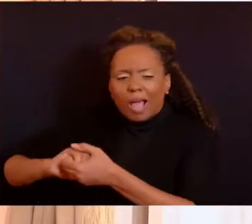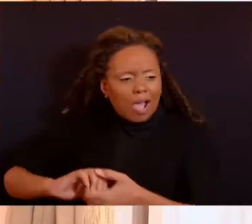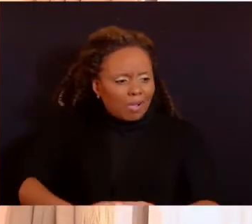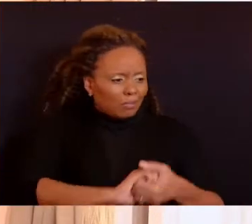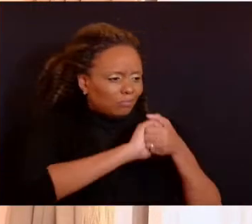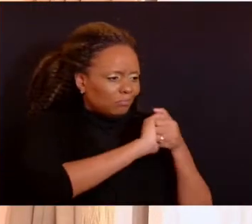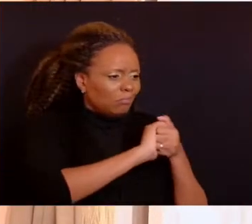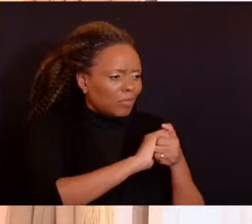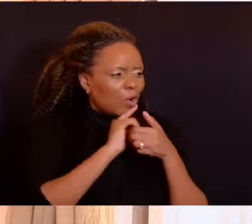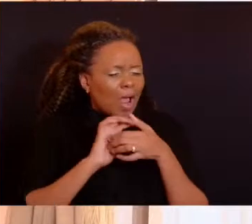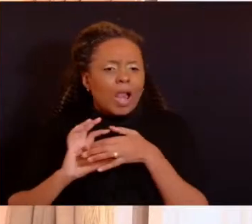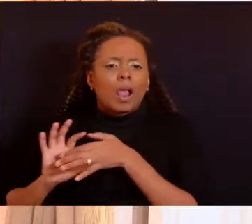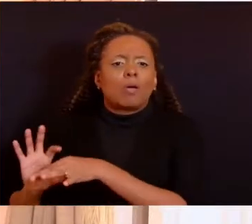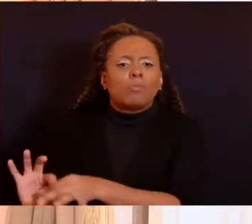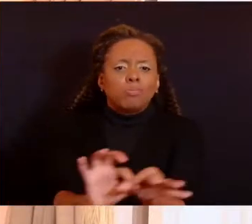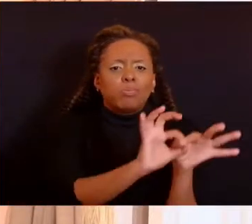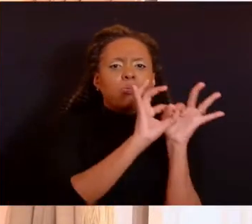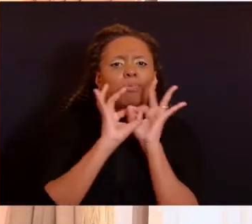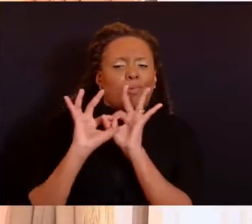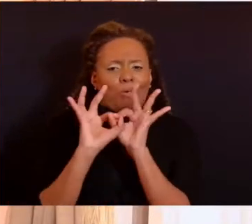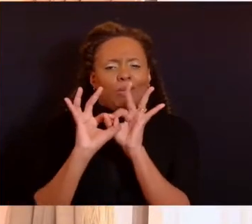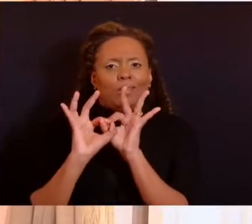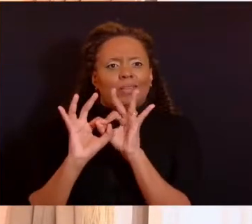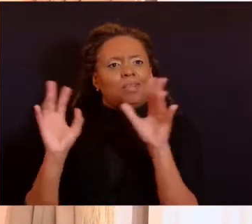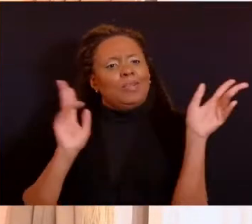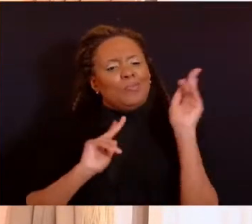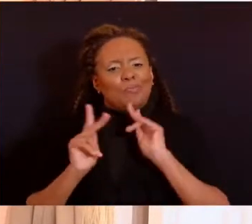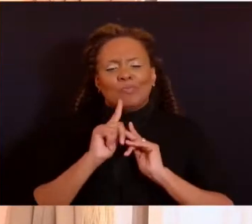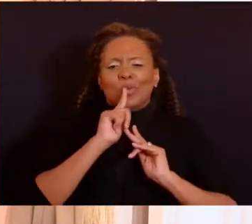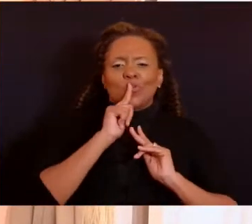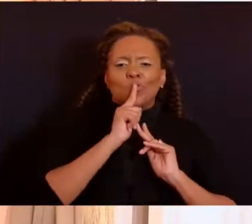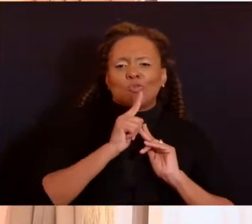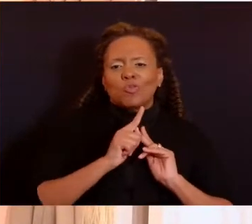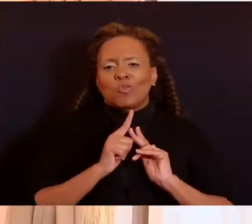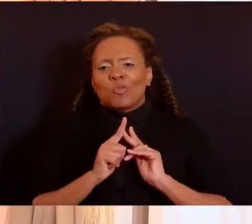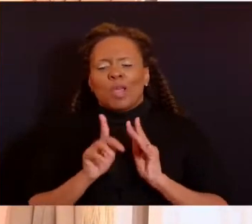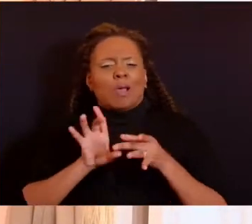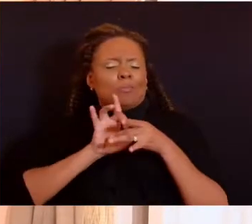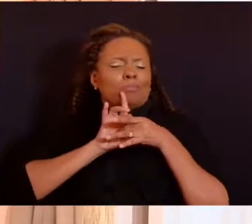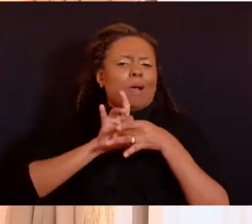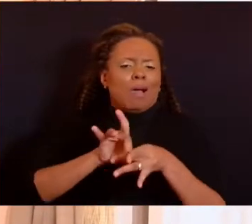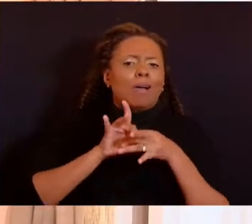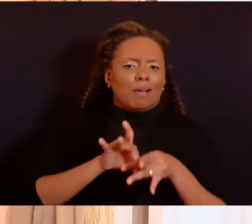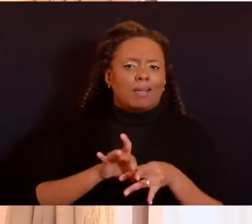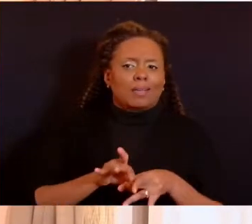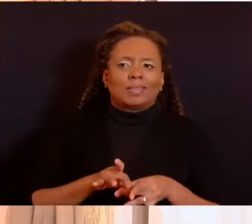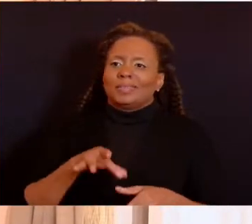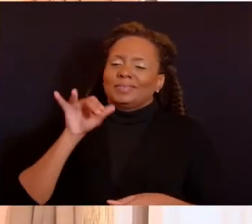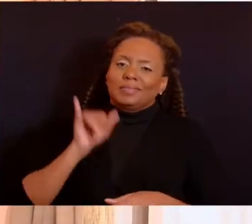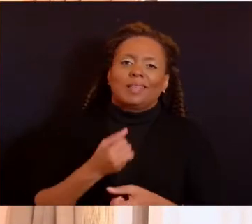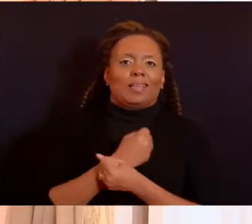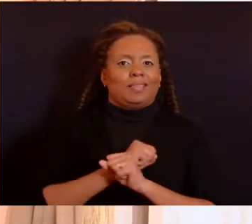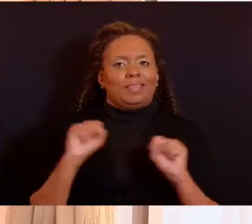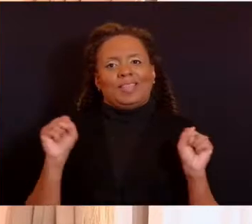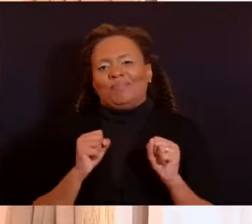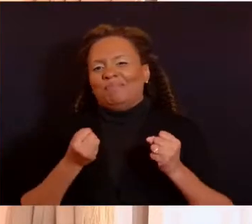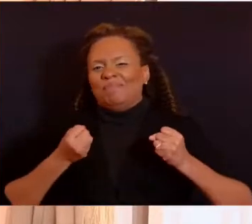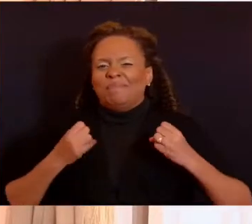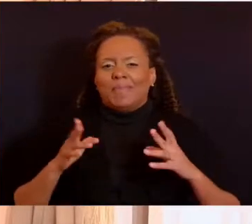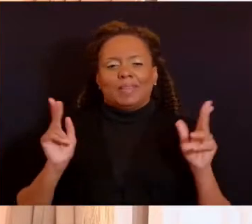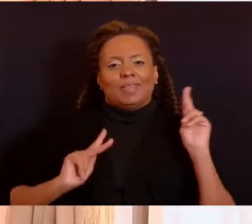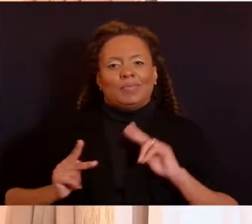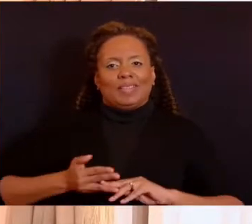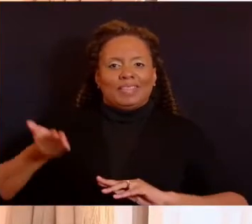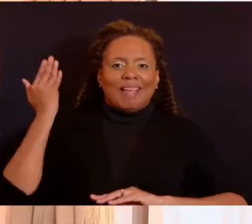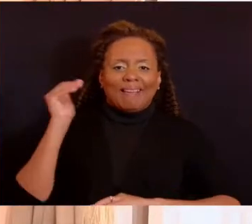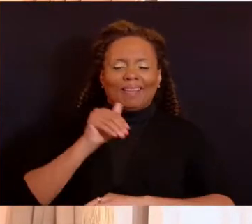of fraternity, that sense of sisterhood and brotherhood is literally what would have saved many people last night. And I